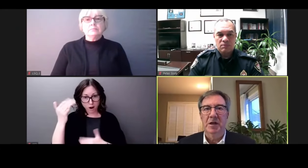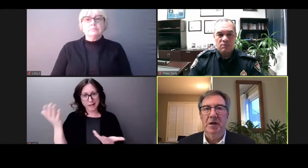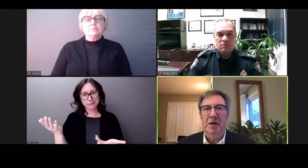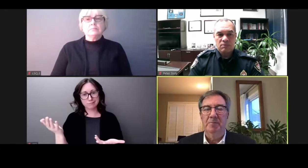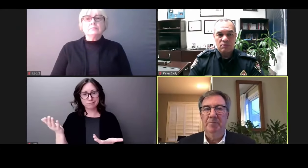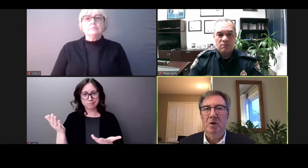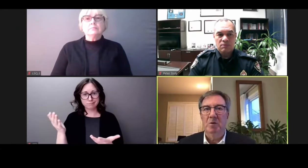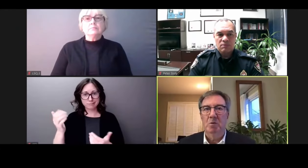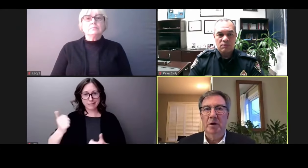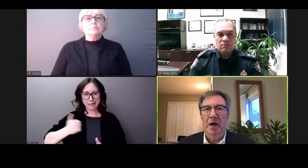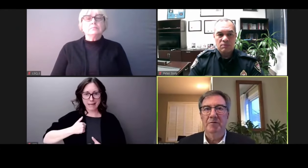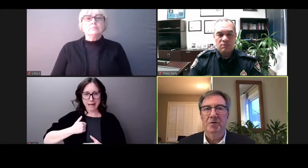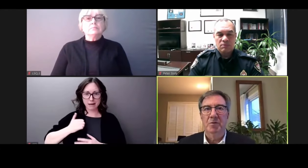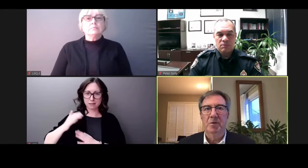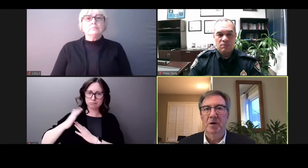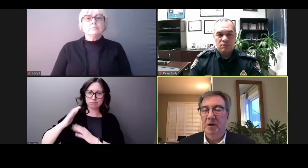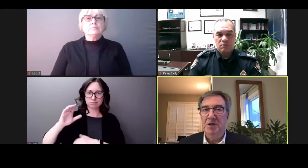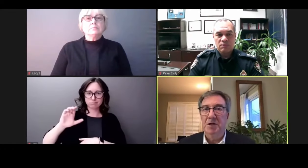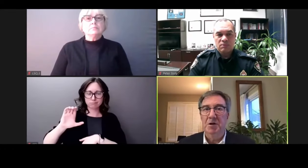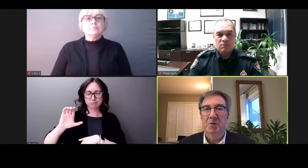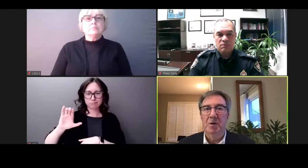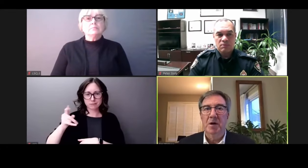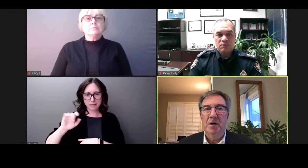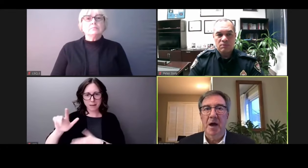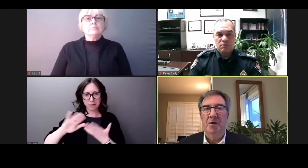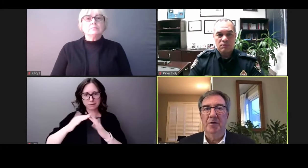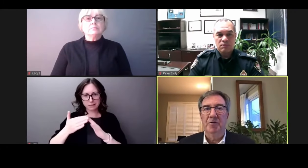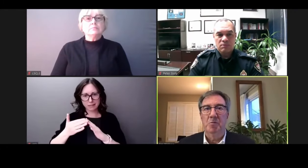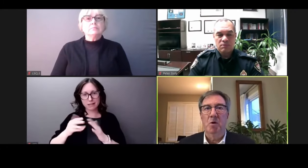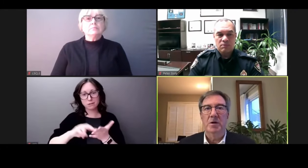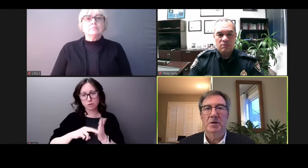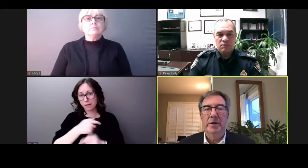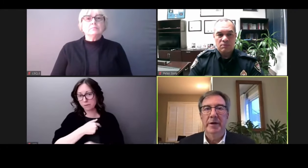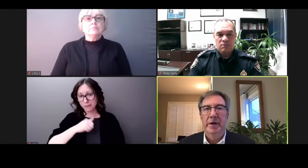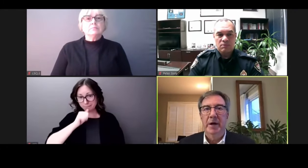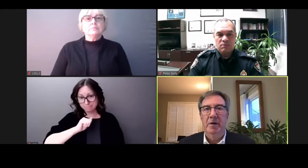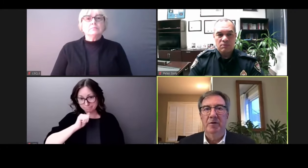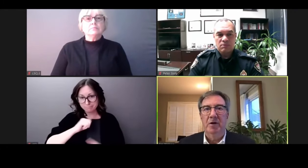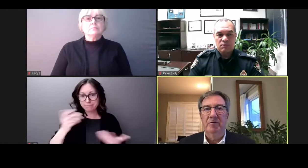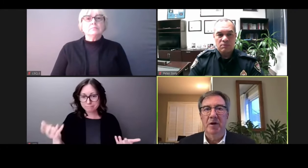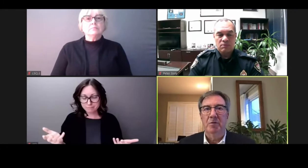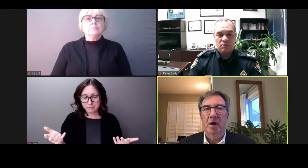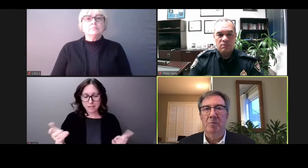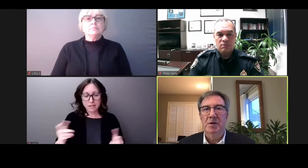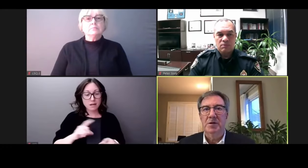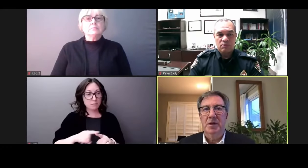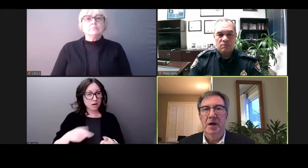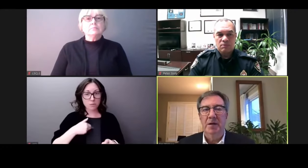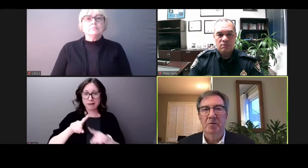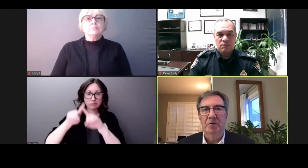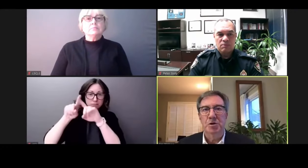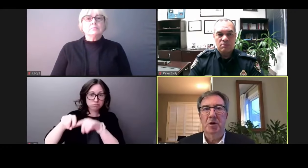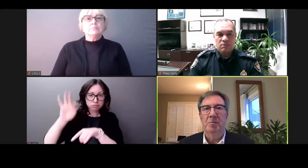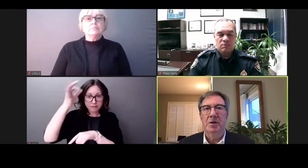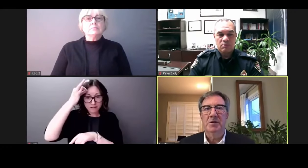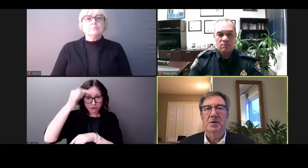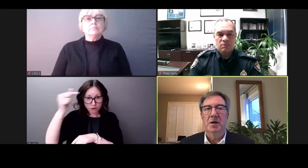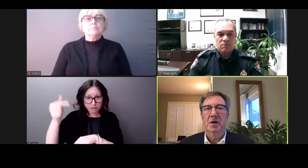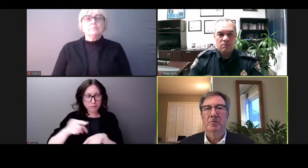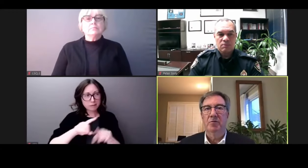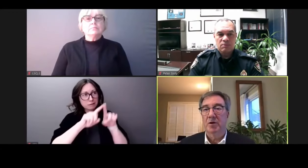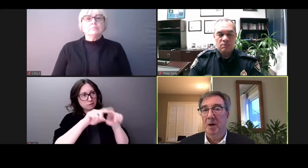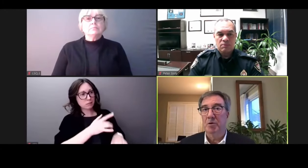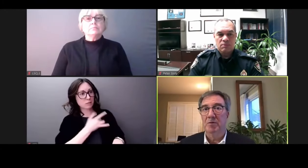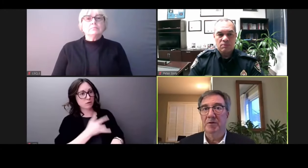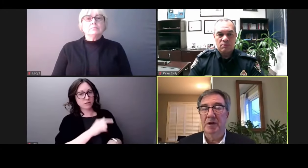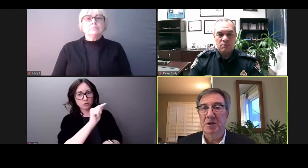obviously, we're going to have to continue to count on the support of our federal government and the provincial government